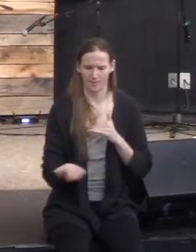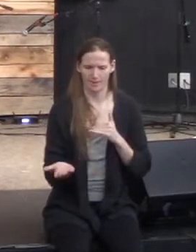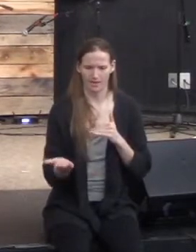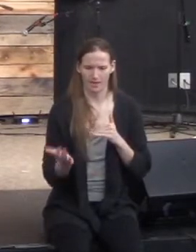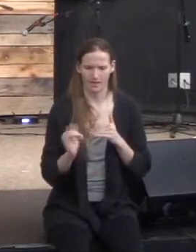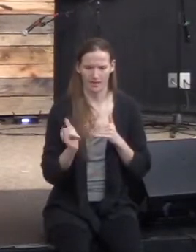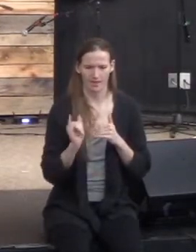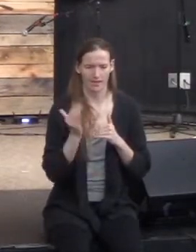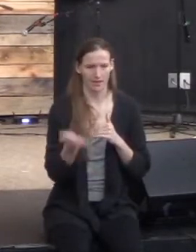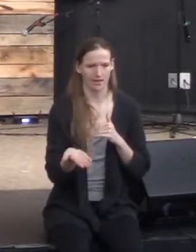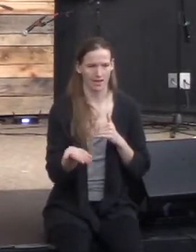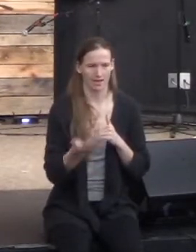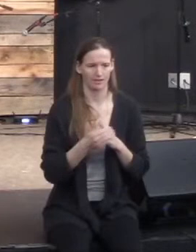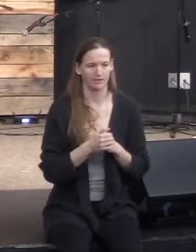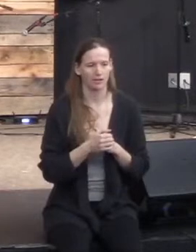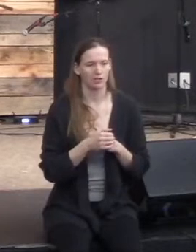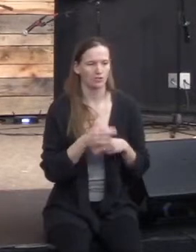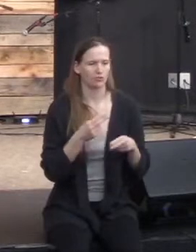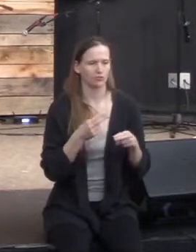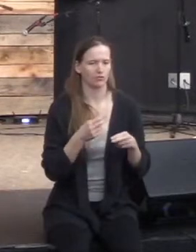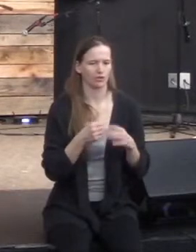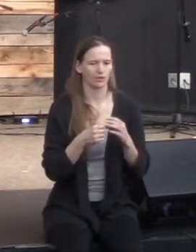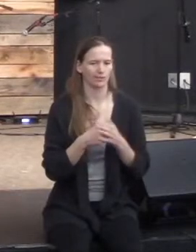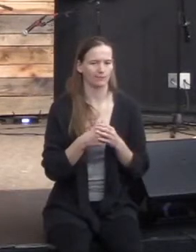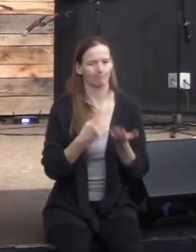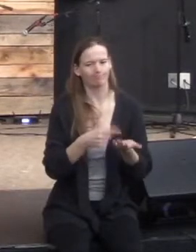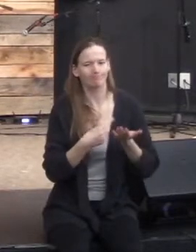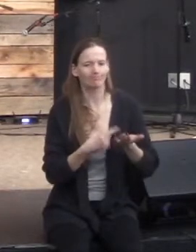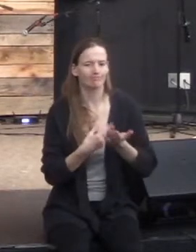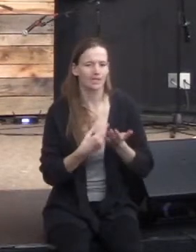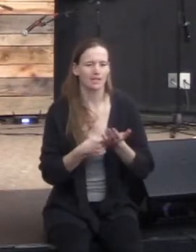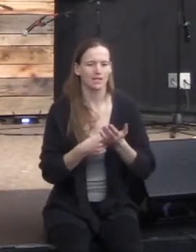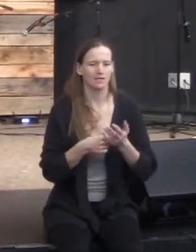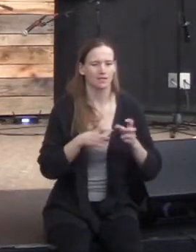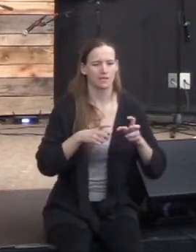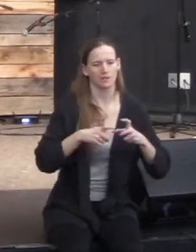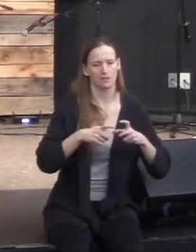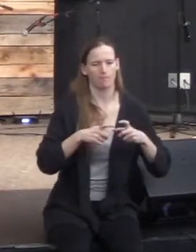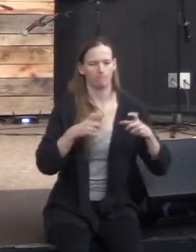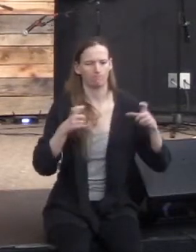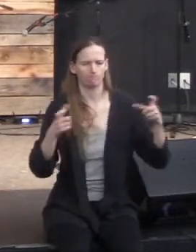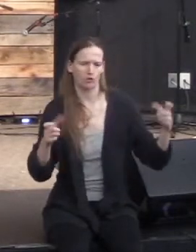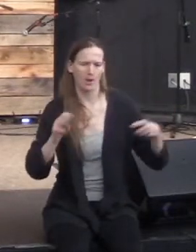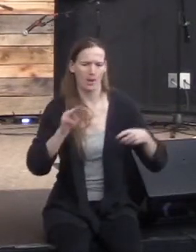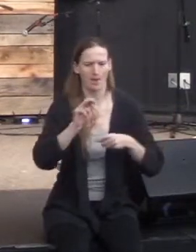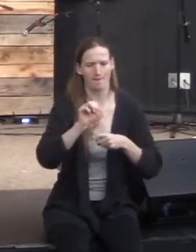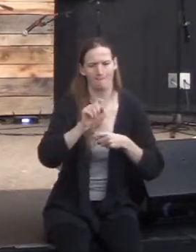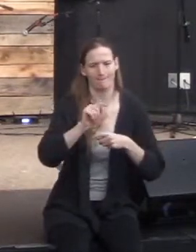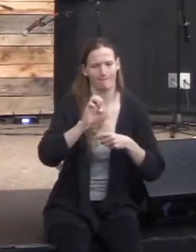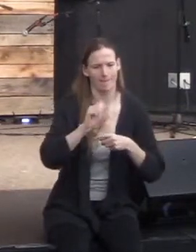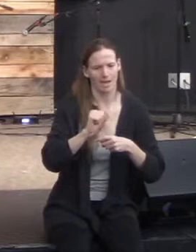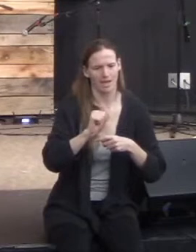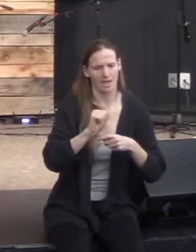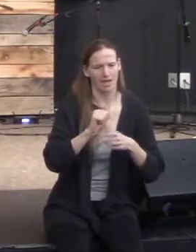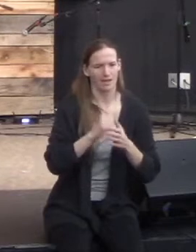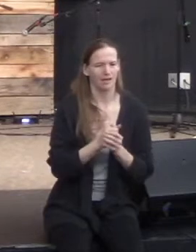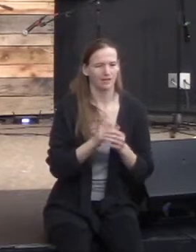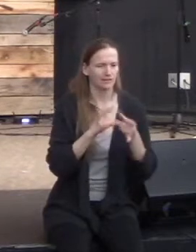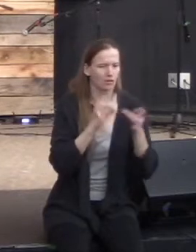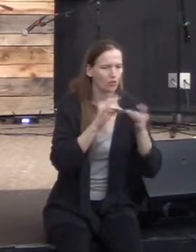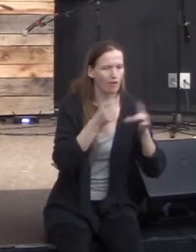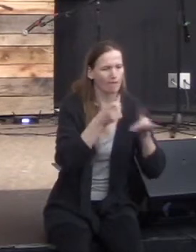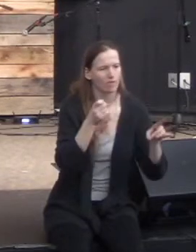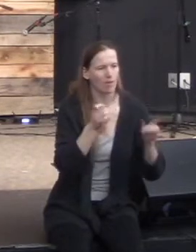telling the meta narrative of the Bible and kind of trace this redeeming quality of God to take a bunch of